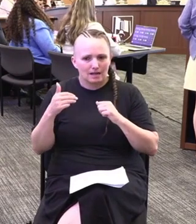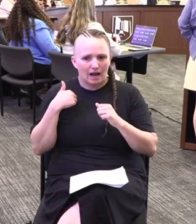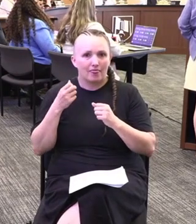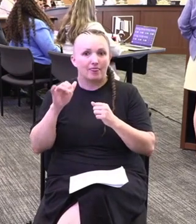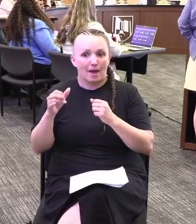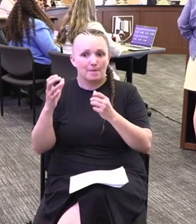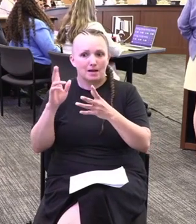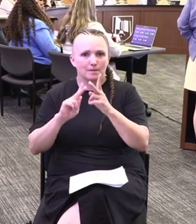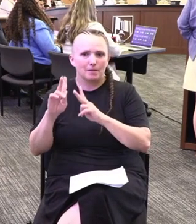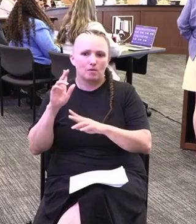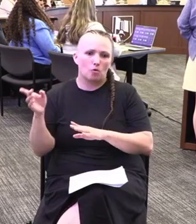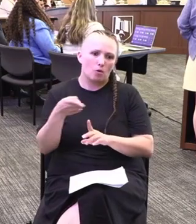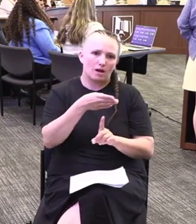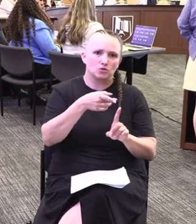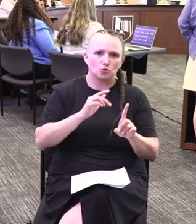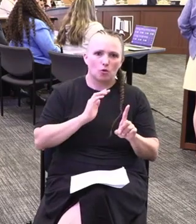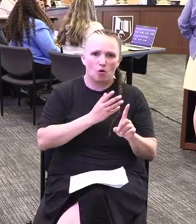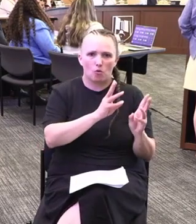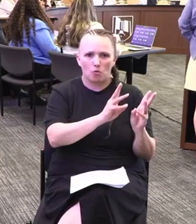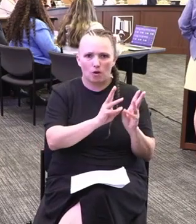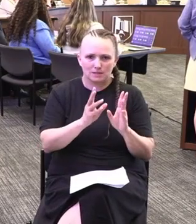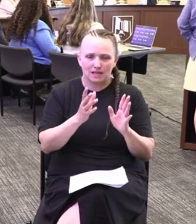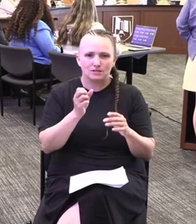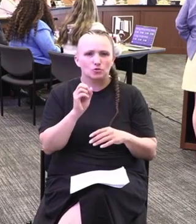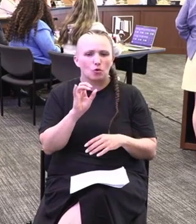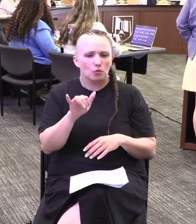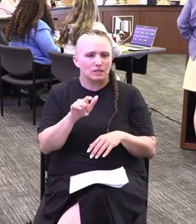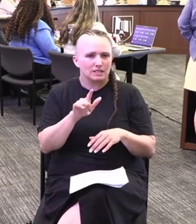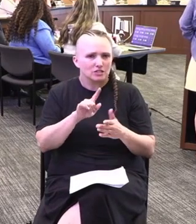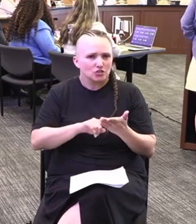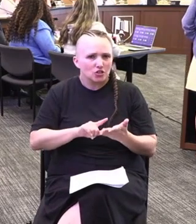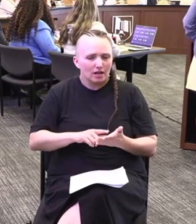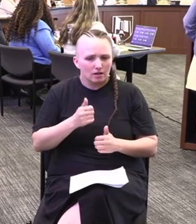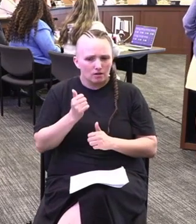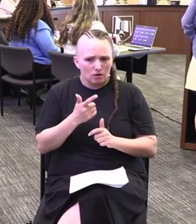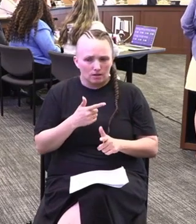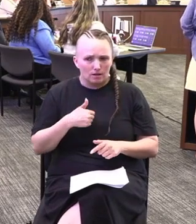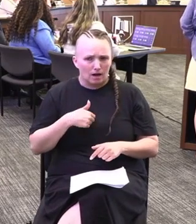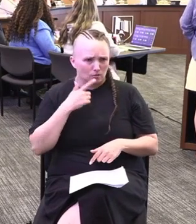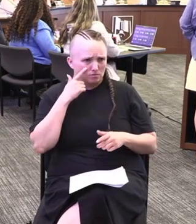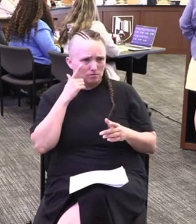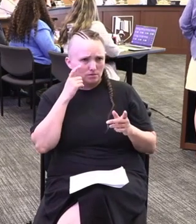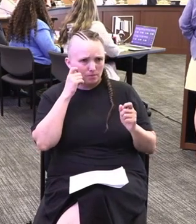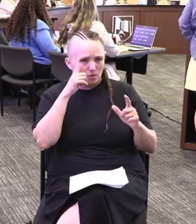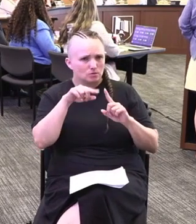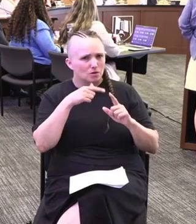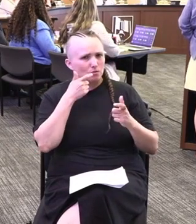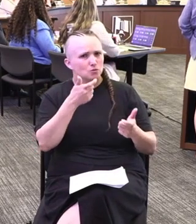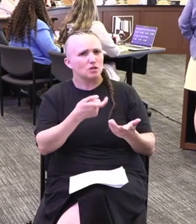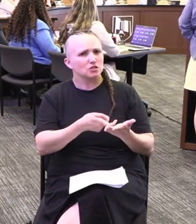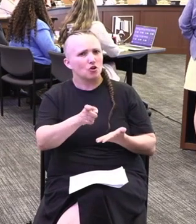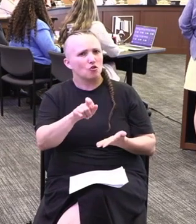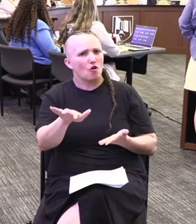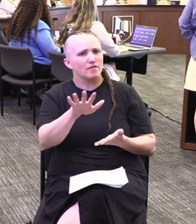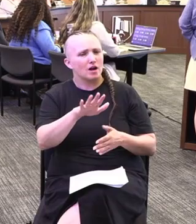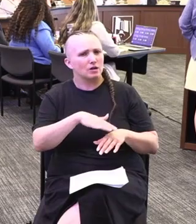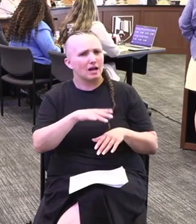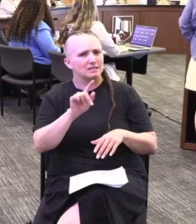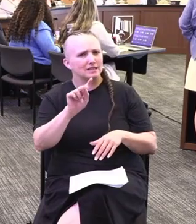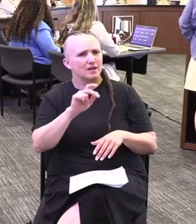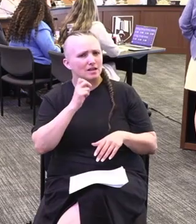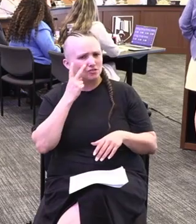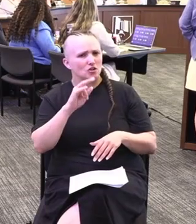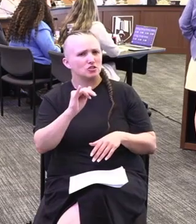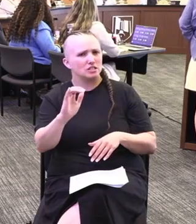So we track every single social media. Yeah, because I was surprised when I was watching a golf outing Mhm. on TV and all of a sudden I saw JJC and I'm like,